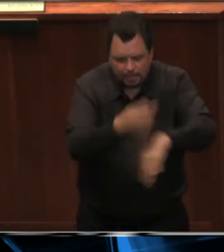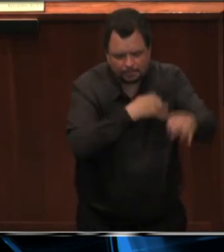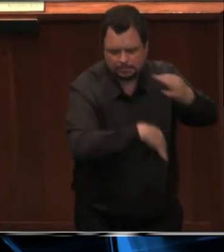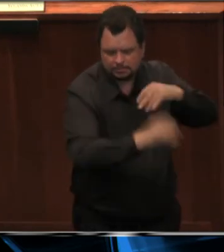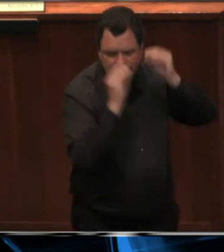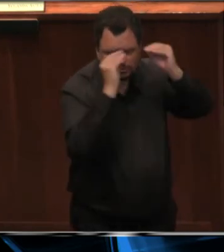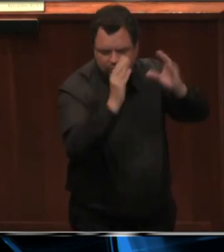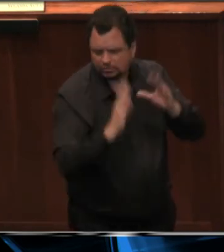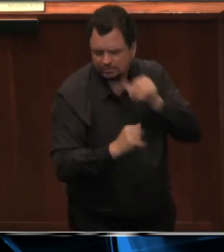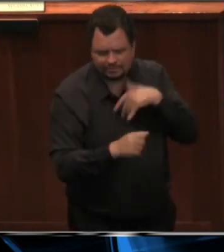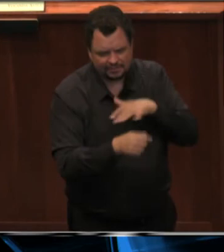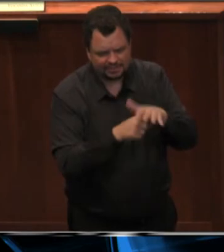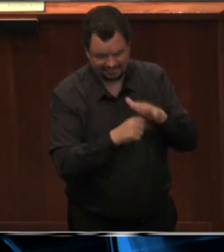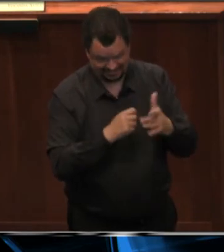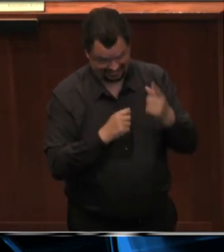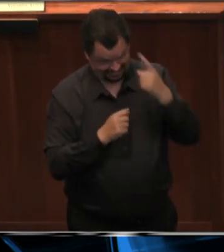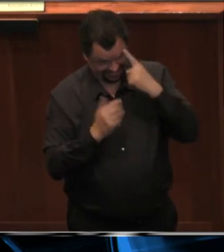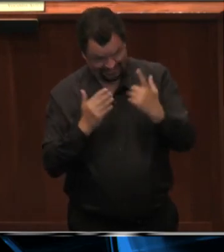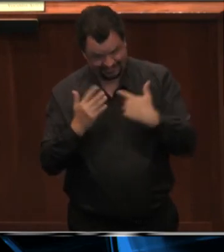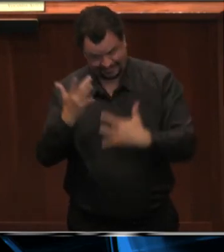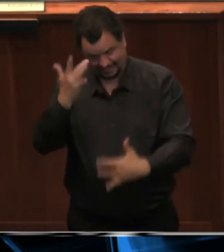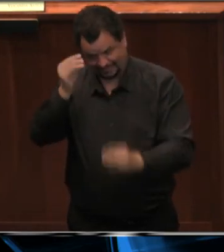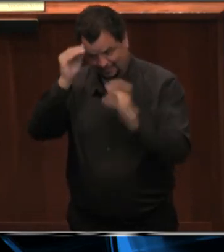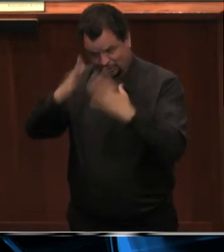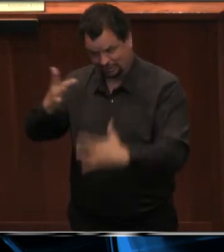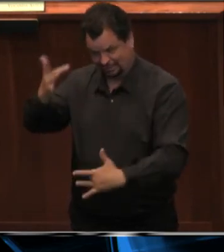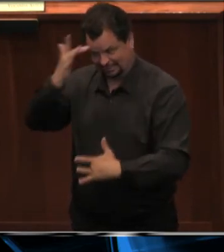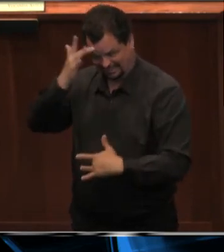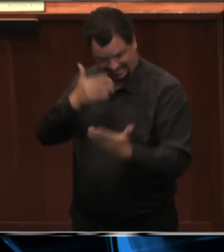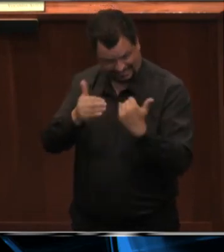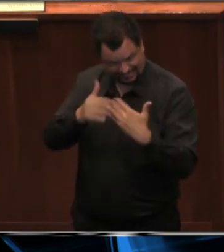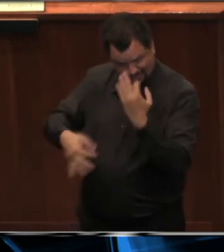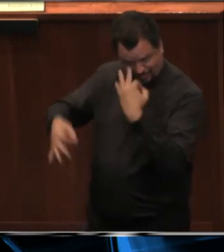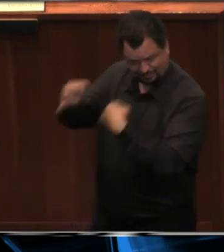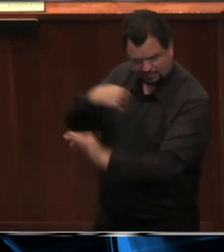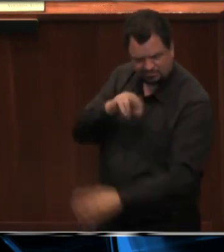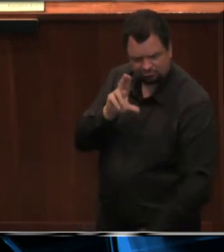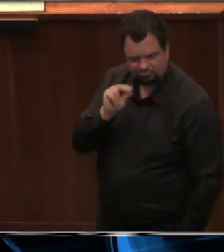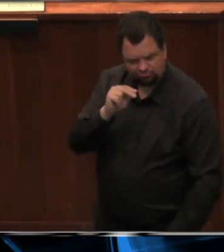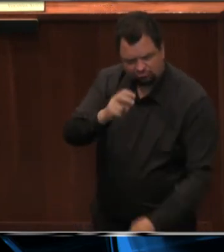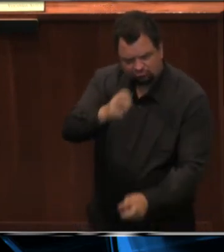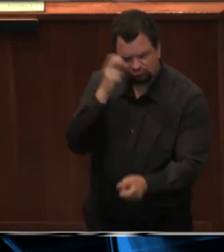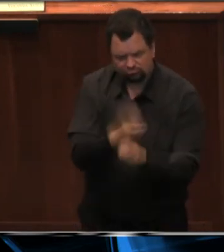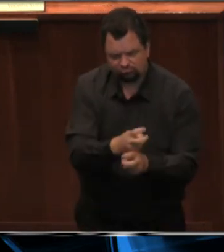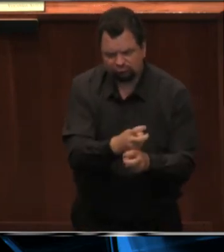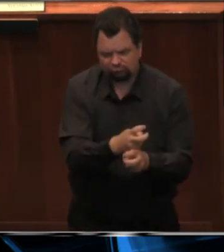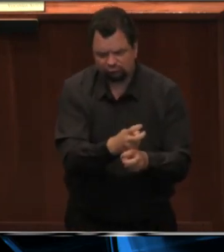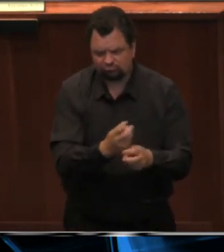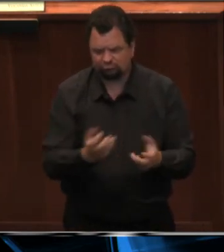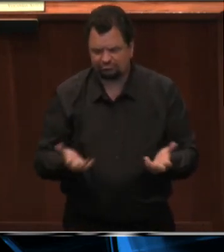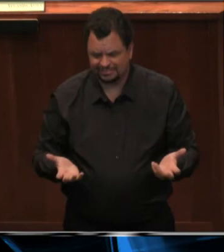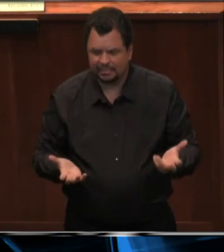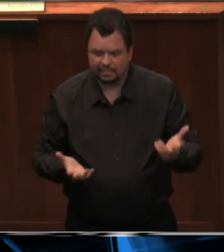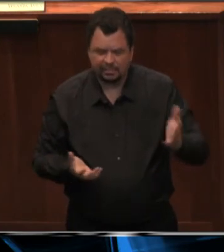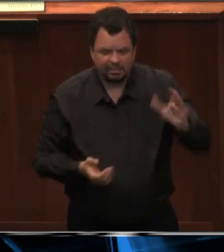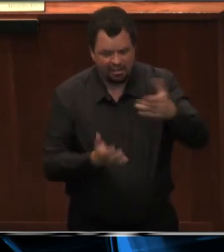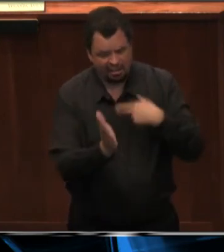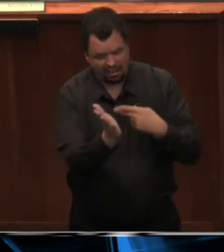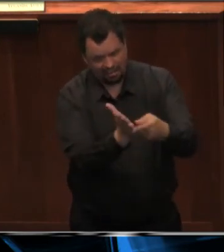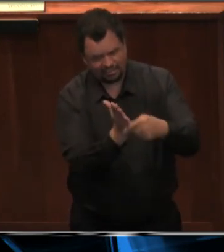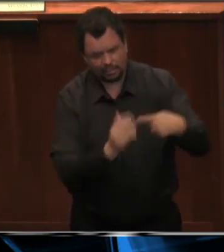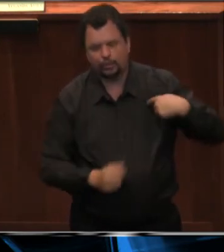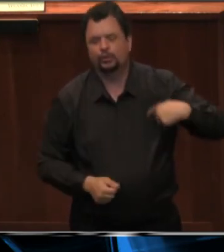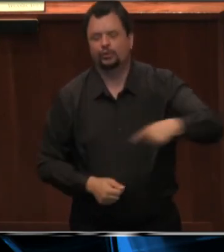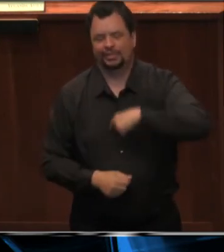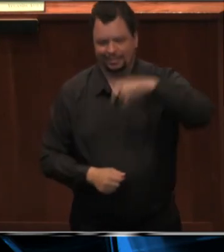back, but we need some help. We need guidelines that are specific so that we can be successful. Thank you. Thank